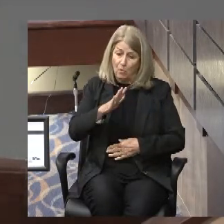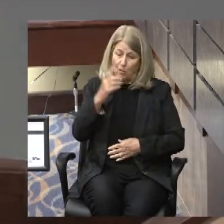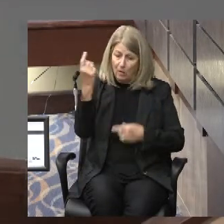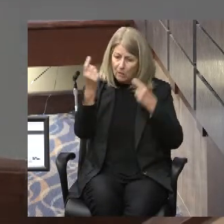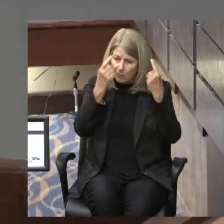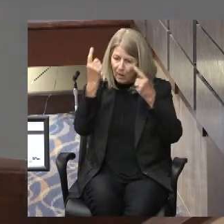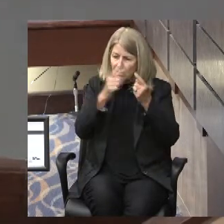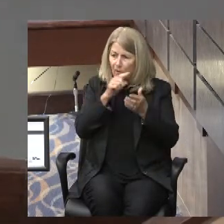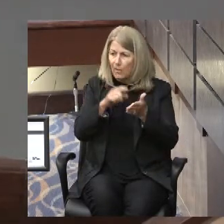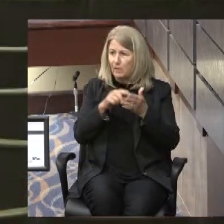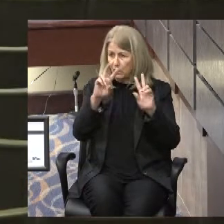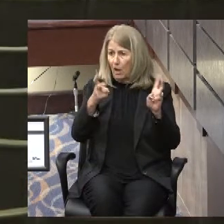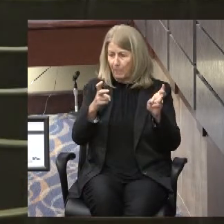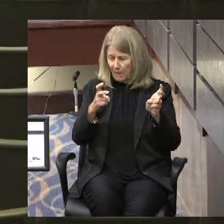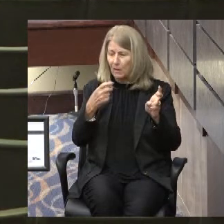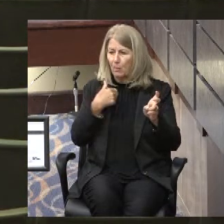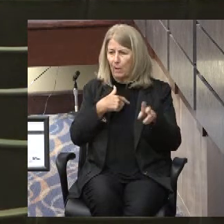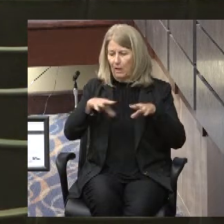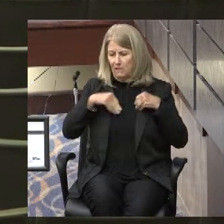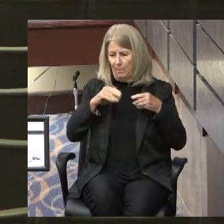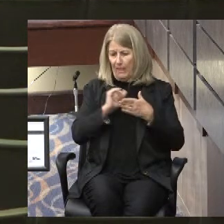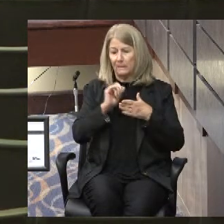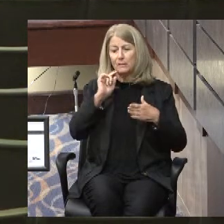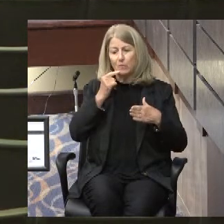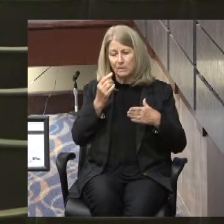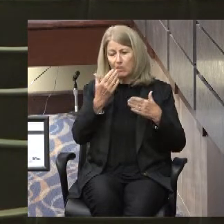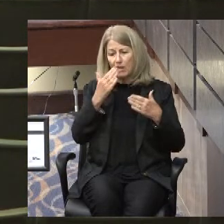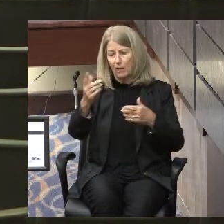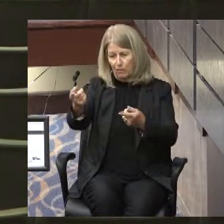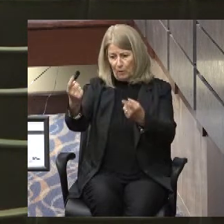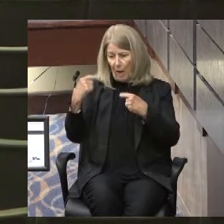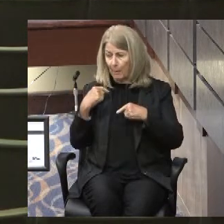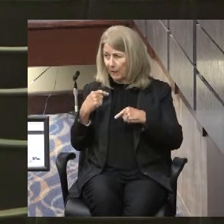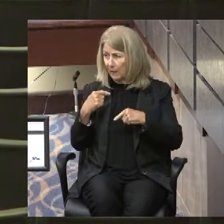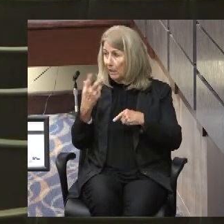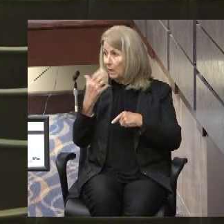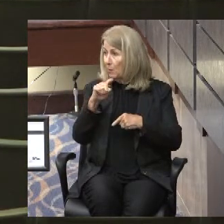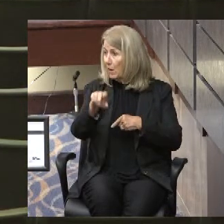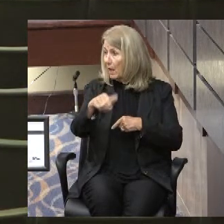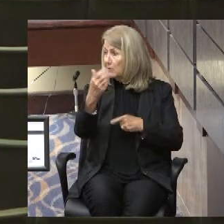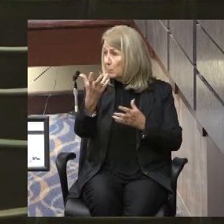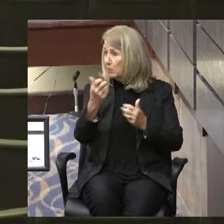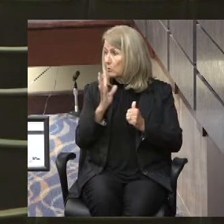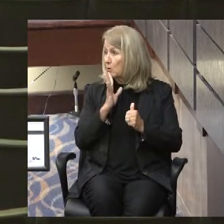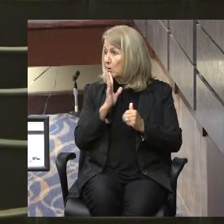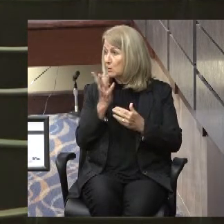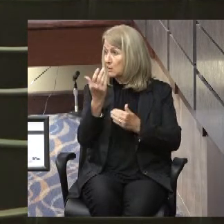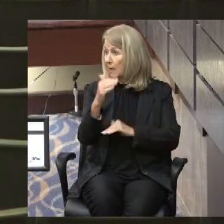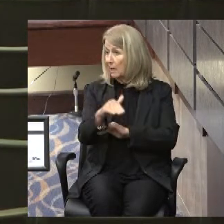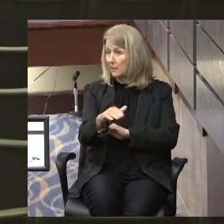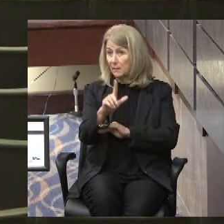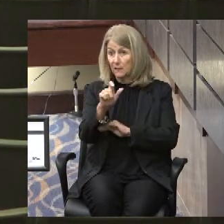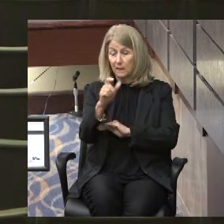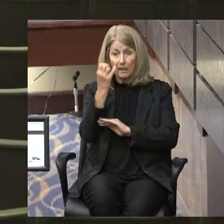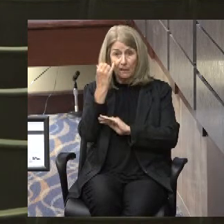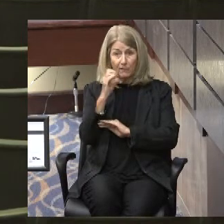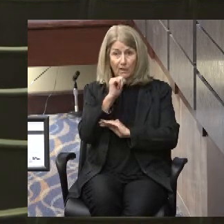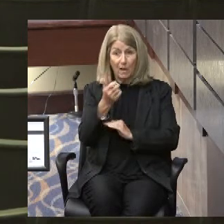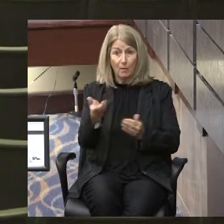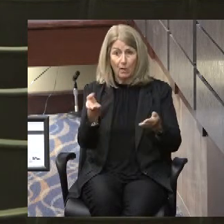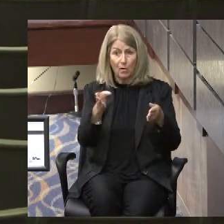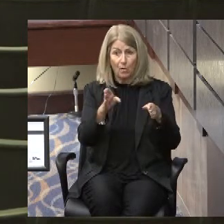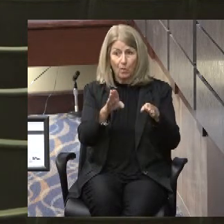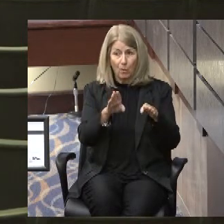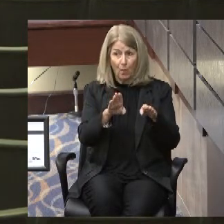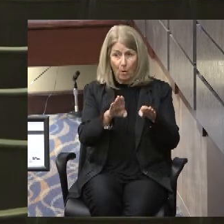We'll take it seriously. Thank you so much for coming down. Is there anyone else here to speak tonight? If not, we'll close